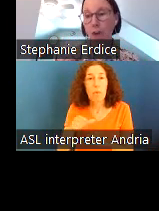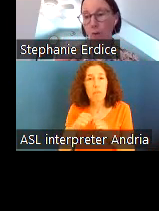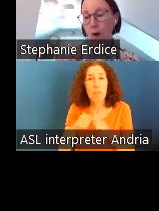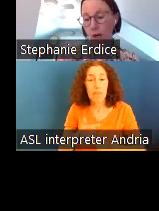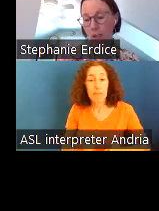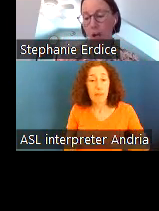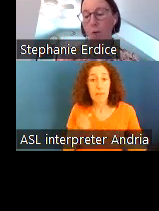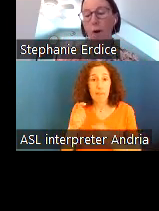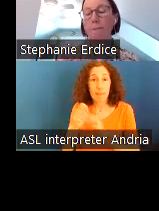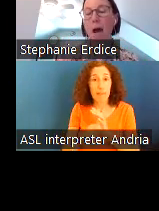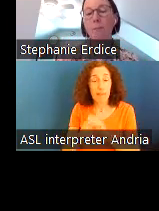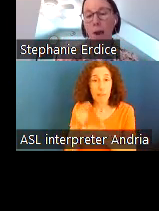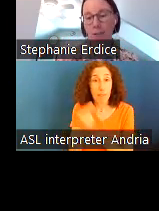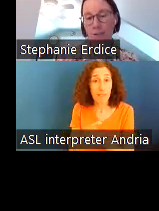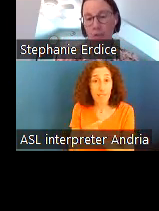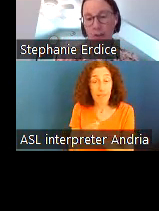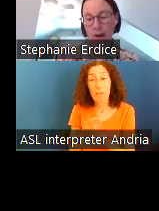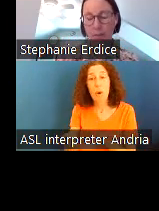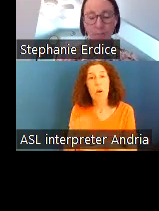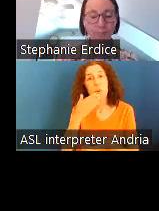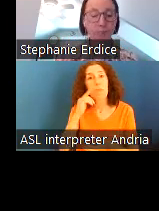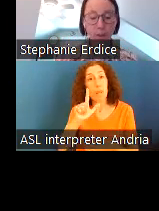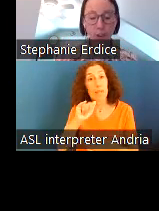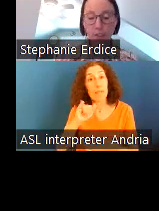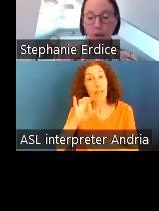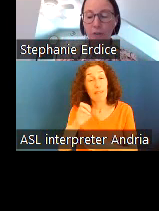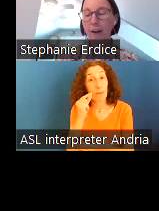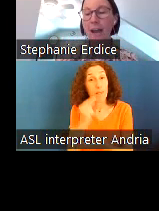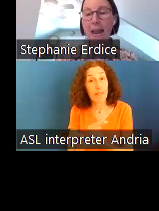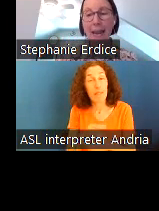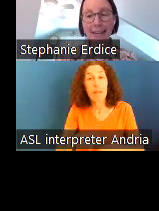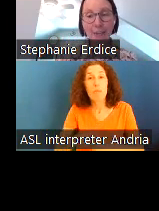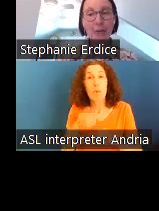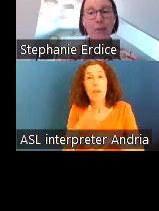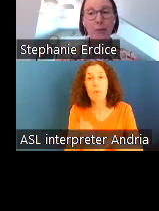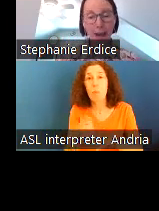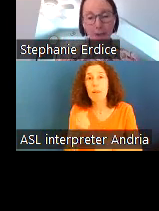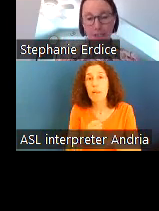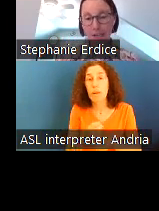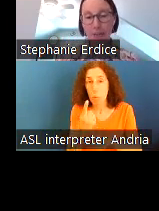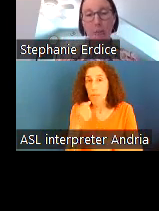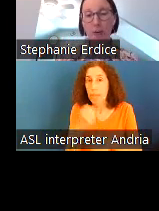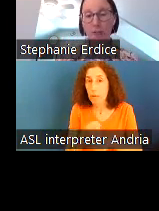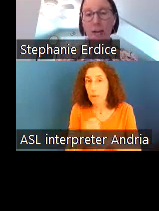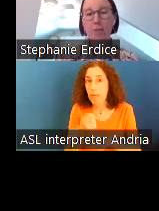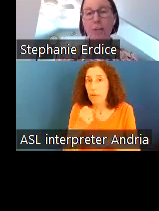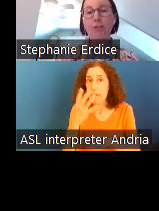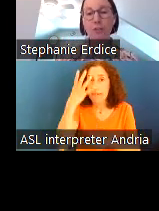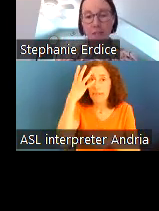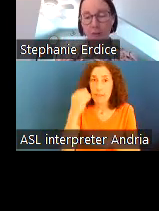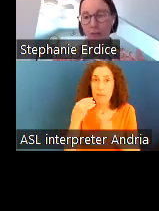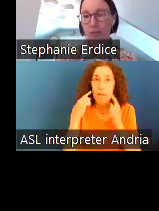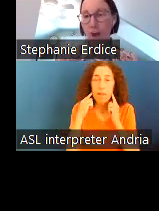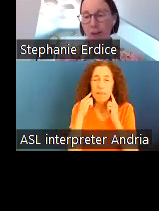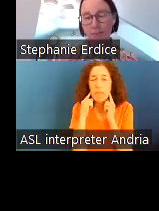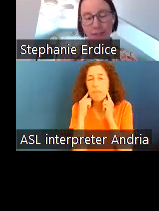teeth so hard when I'm not practicing good self-care. And you can't relax your teeth in the middle of the night because